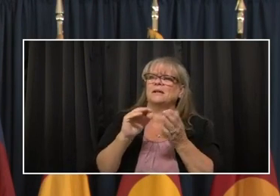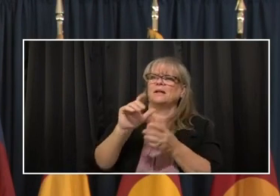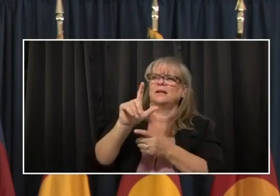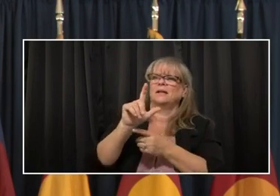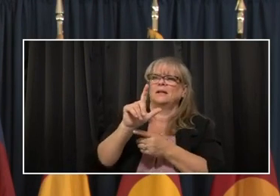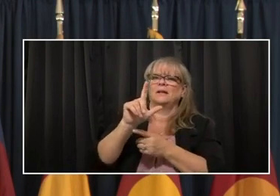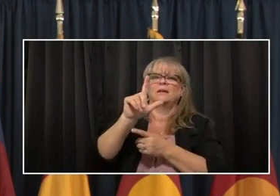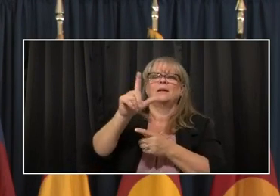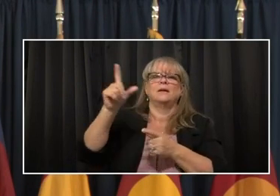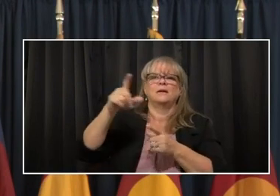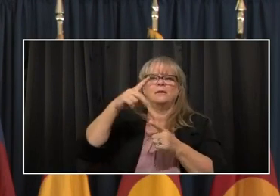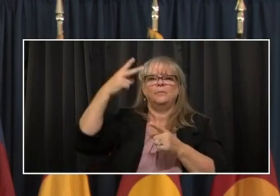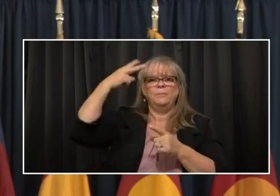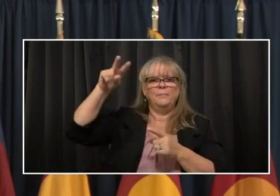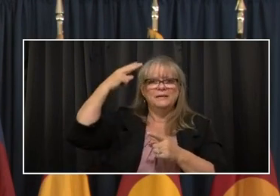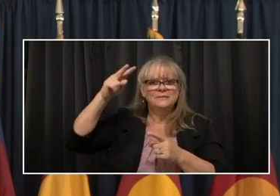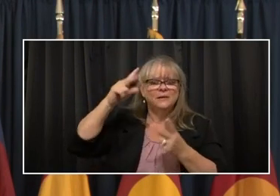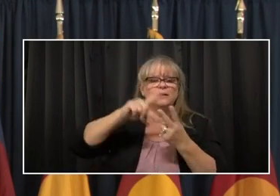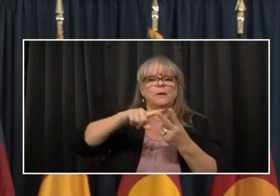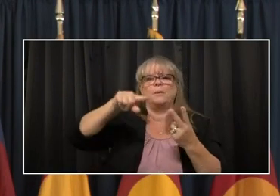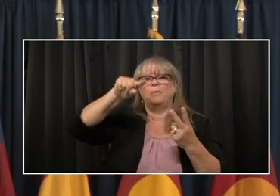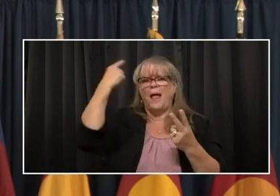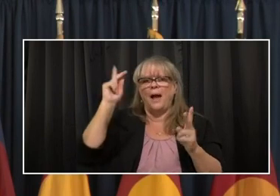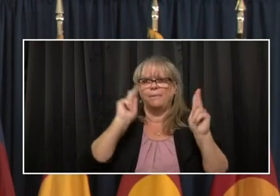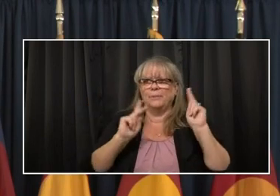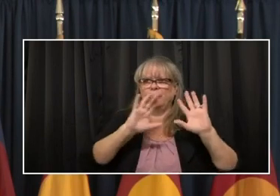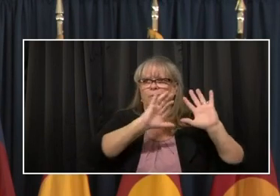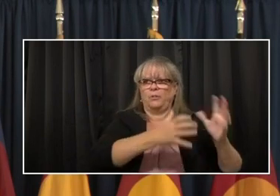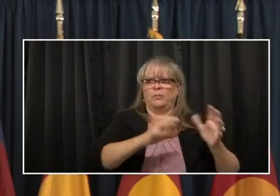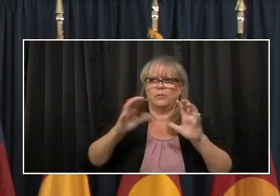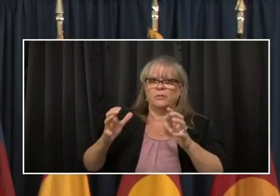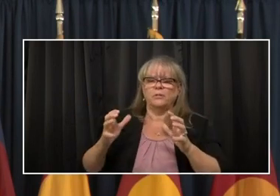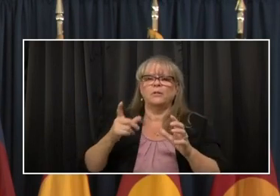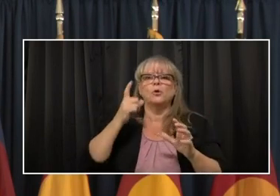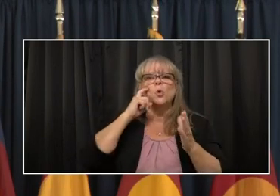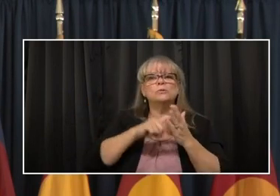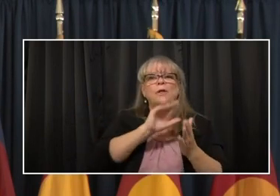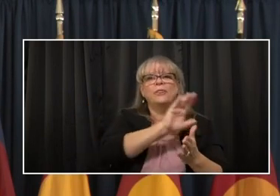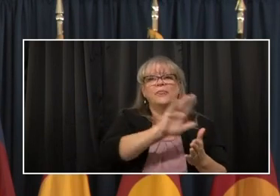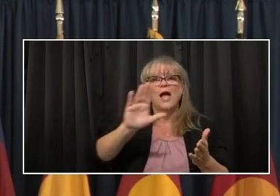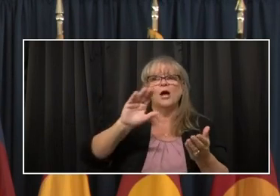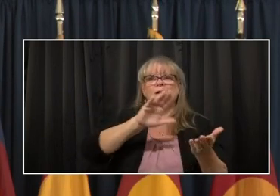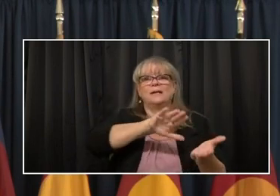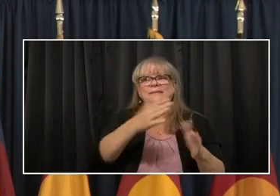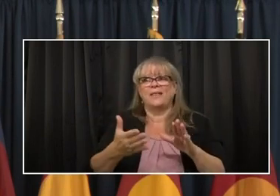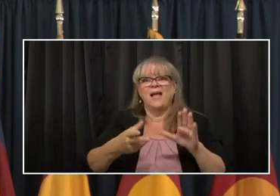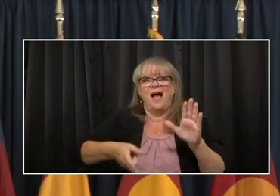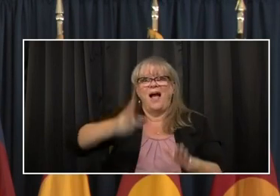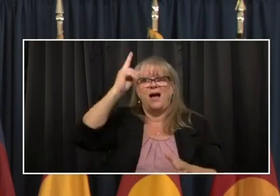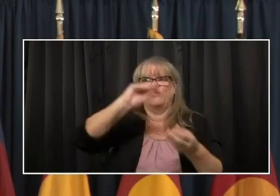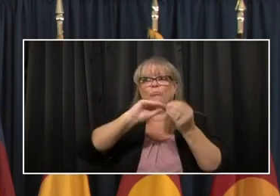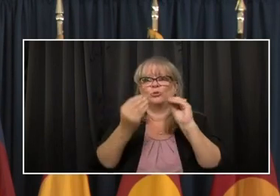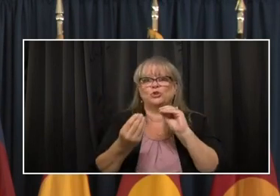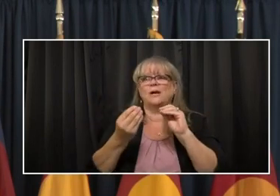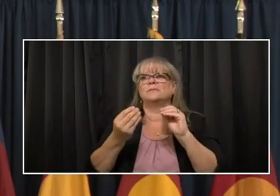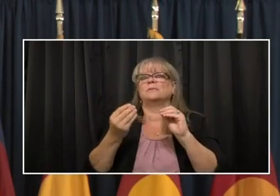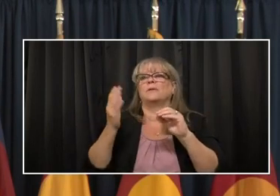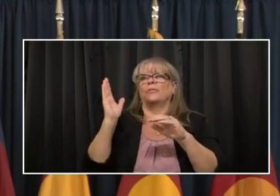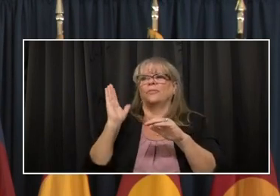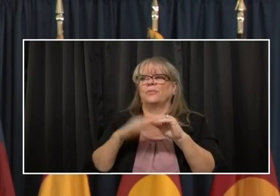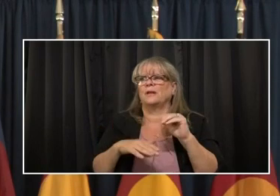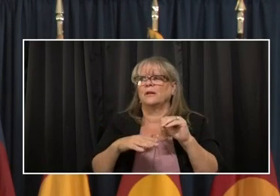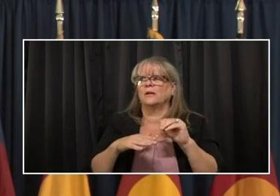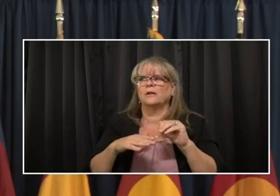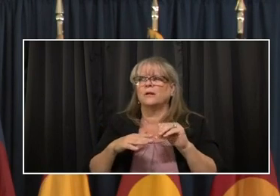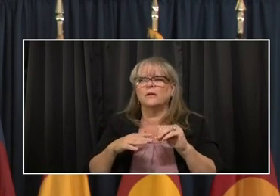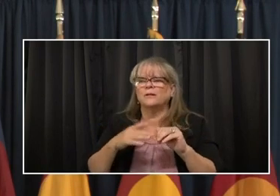and we know the cases and the deaths are at a higher rate than the general population, or higher than their proportion of the population. What's being